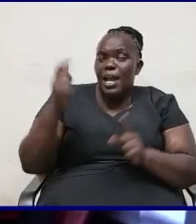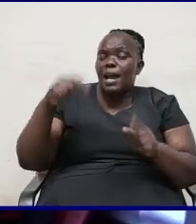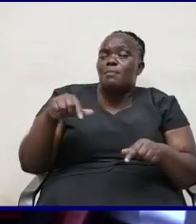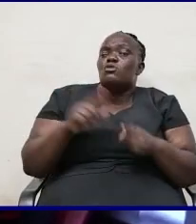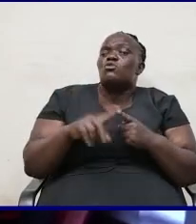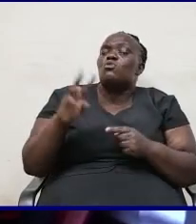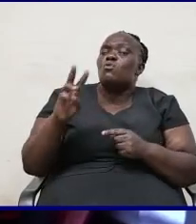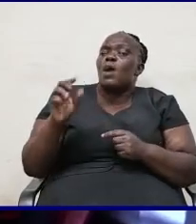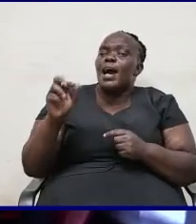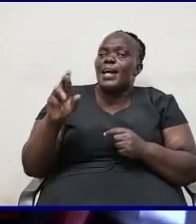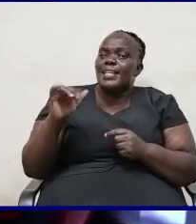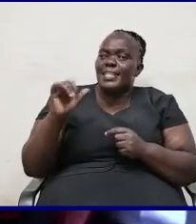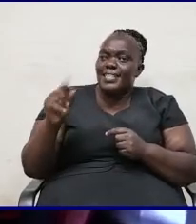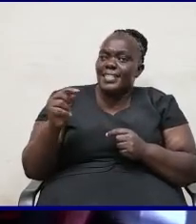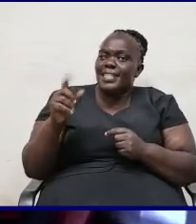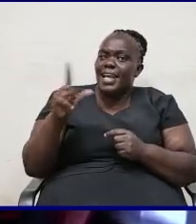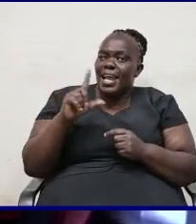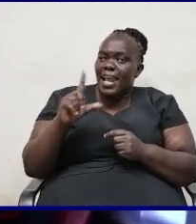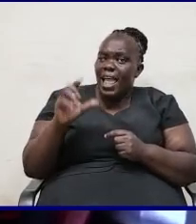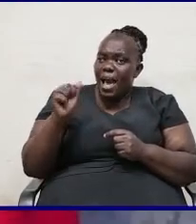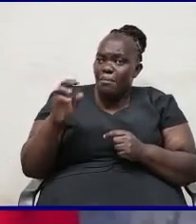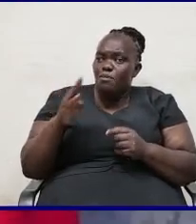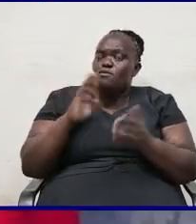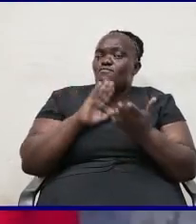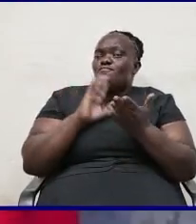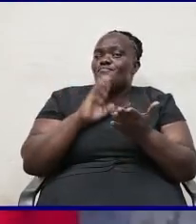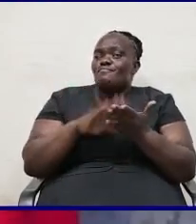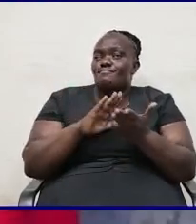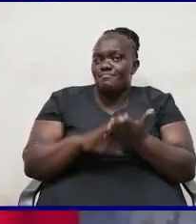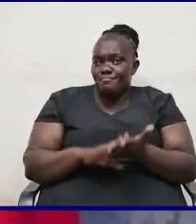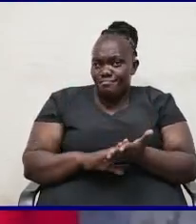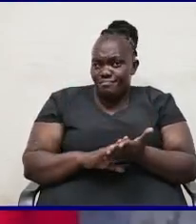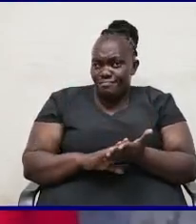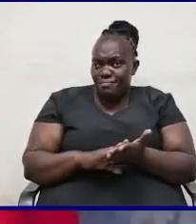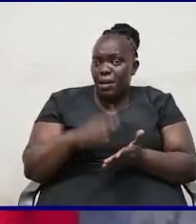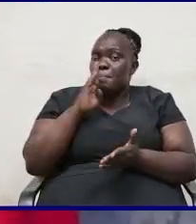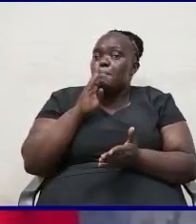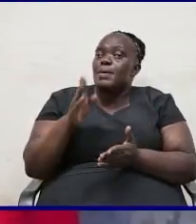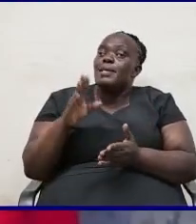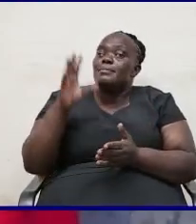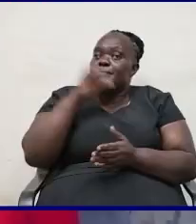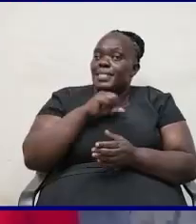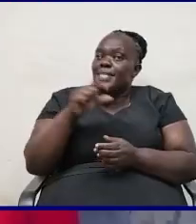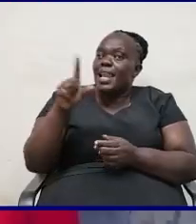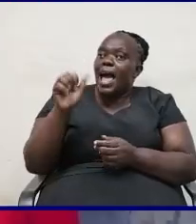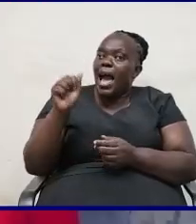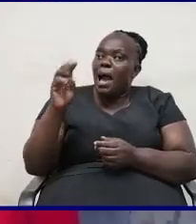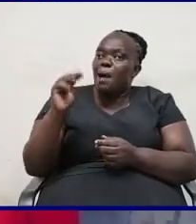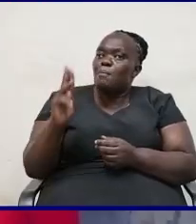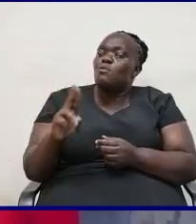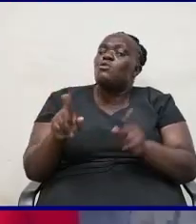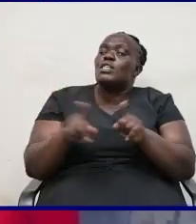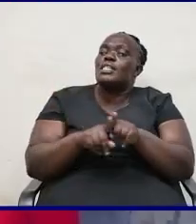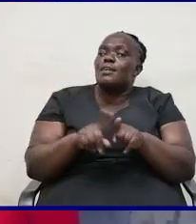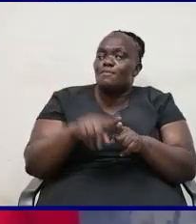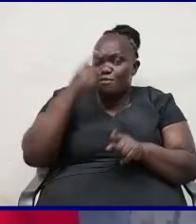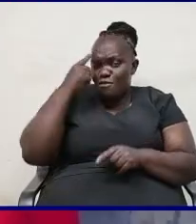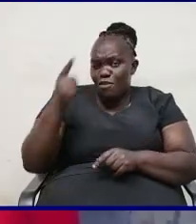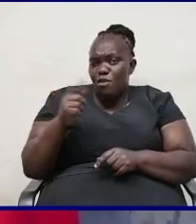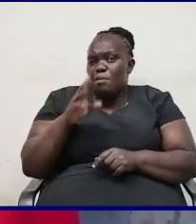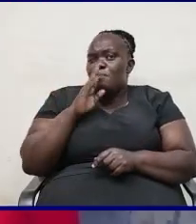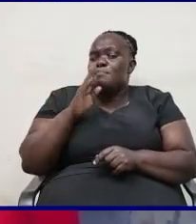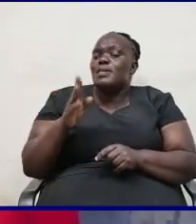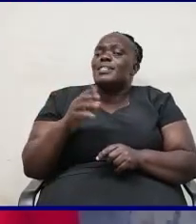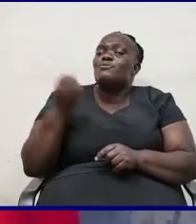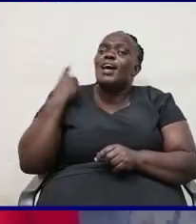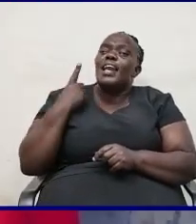Waridi from Lamu. First of all, let me commend you for being Miss Tourism Lamu, and also for